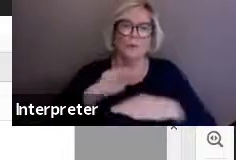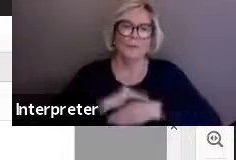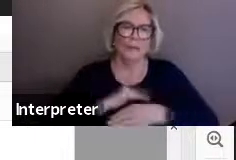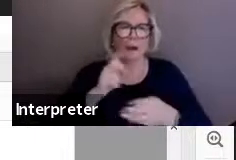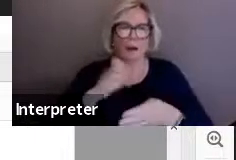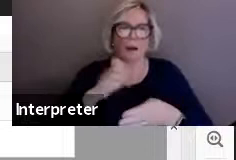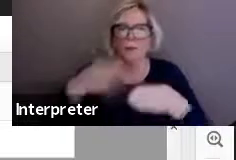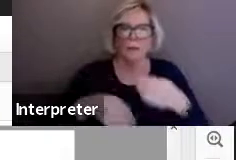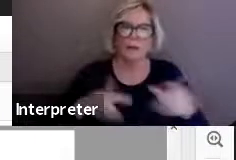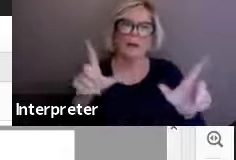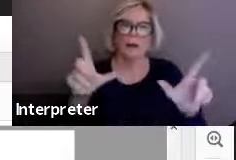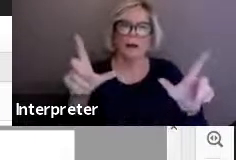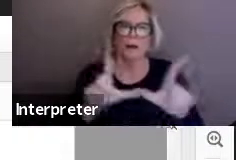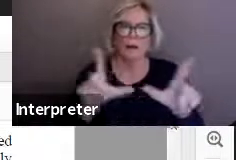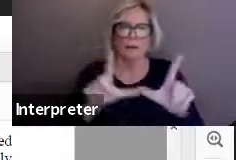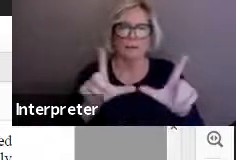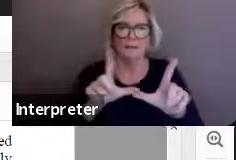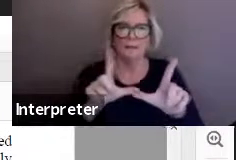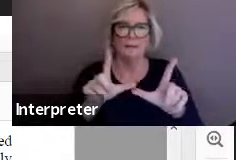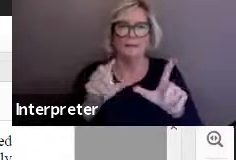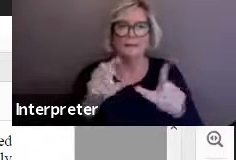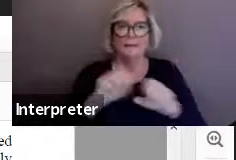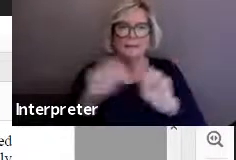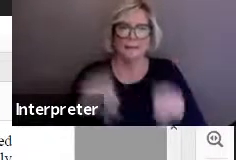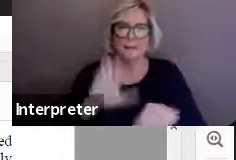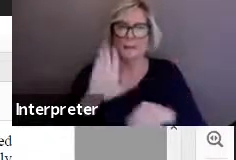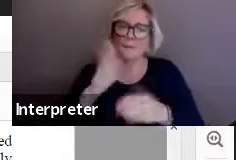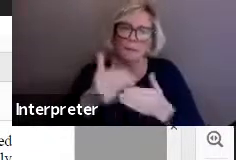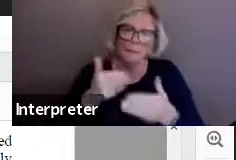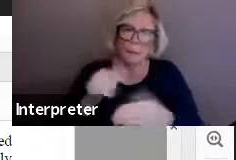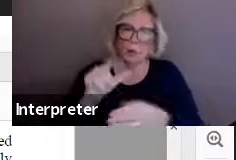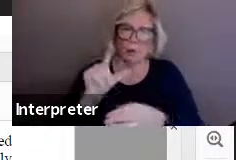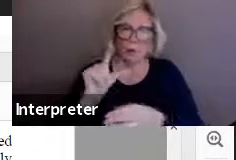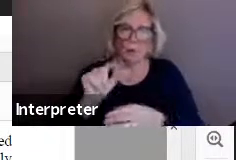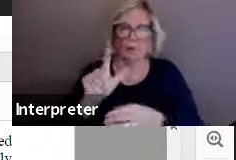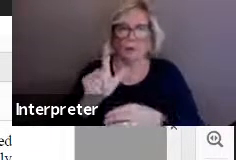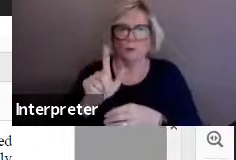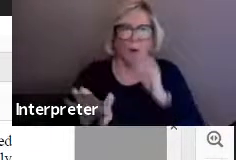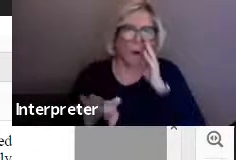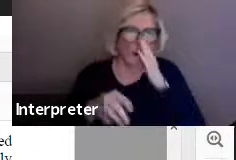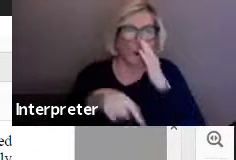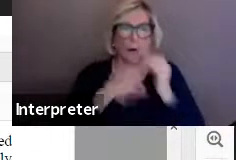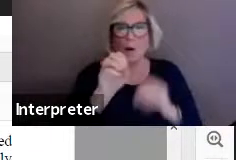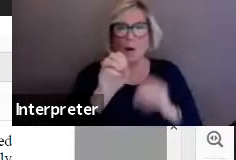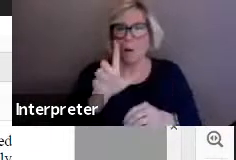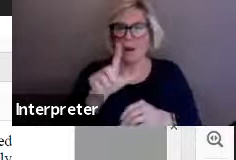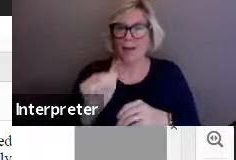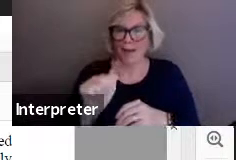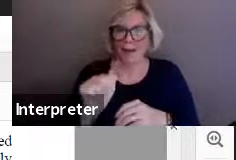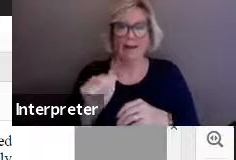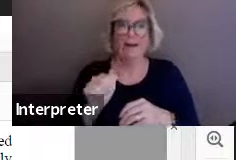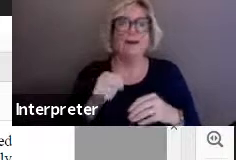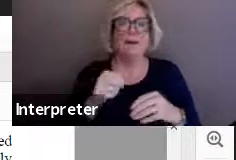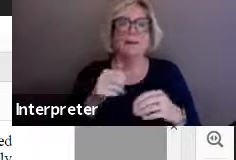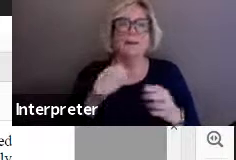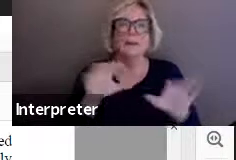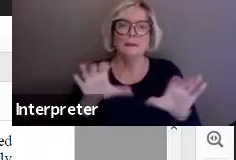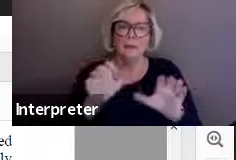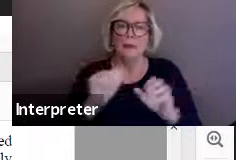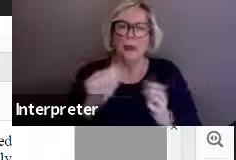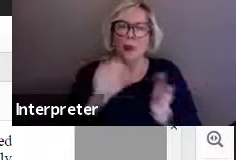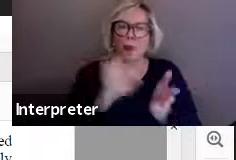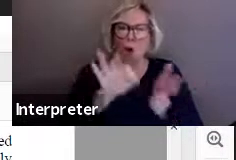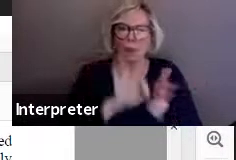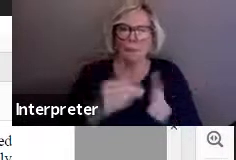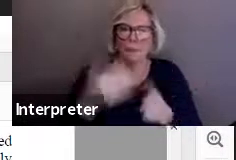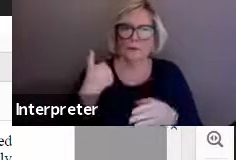24. This is actually particularly relevant because the Office of Legislative Audits released an audit on the